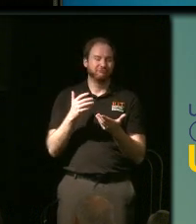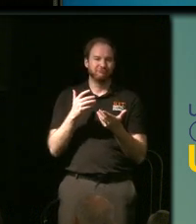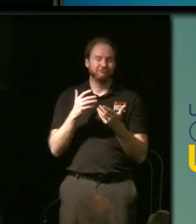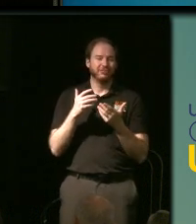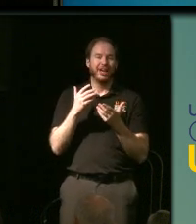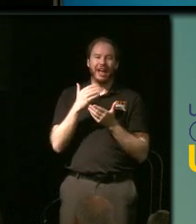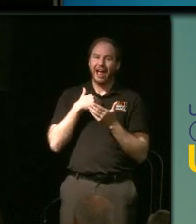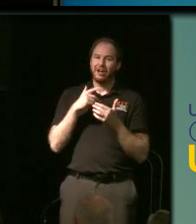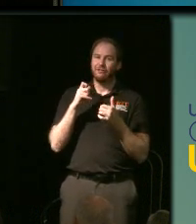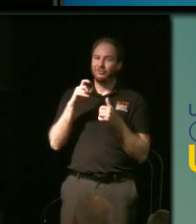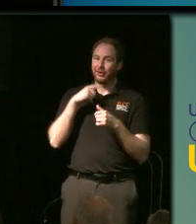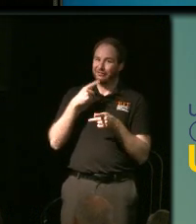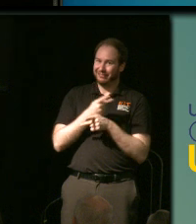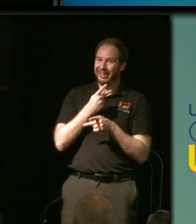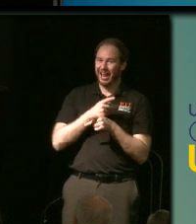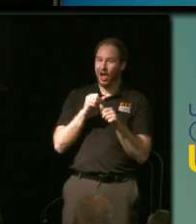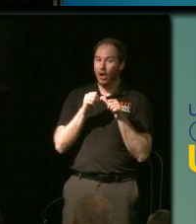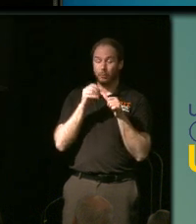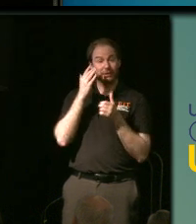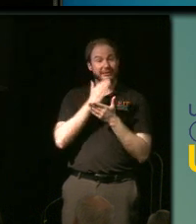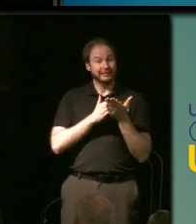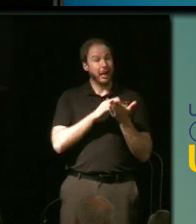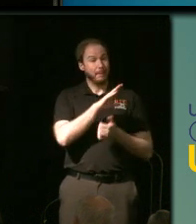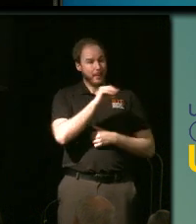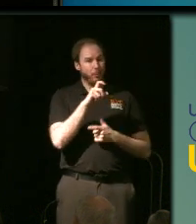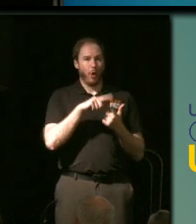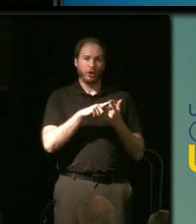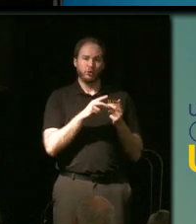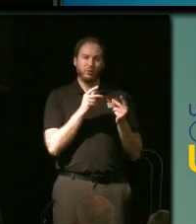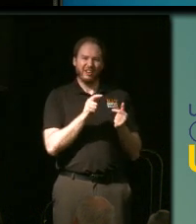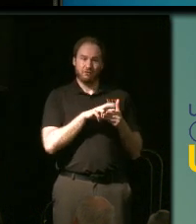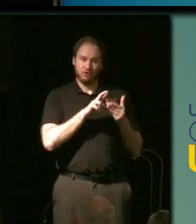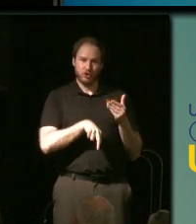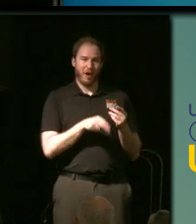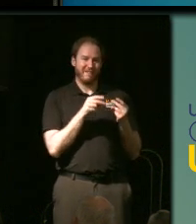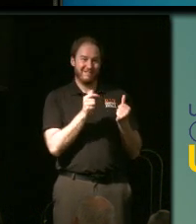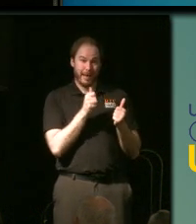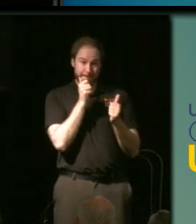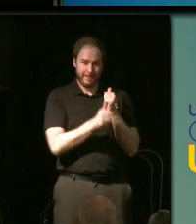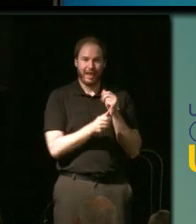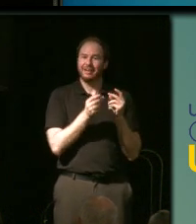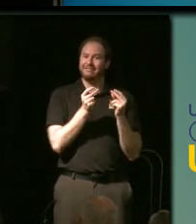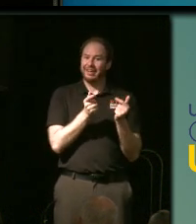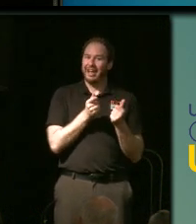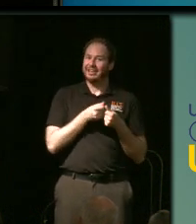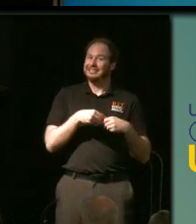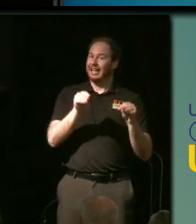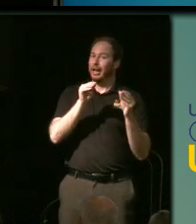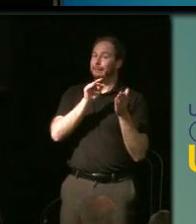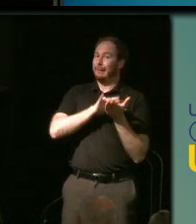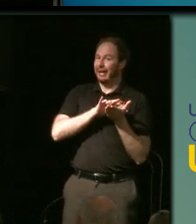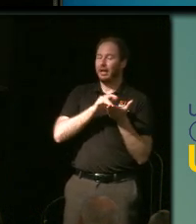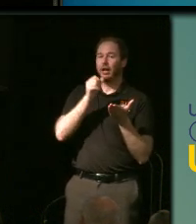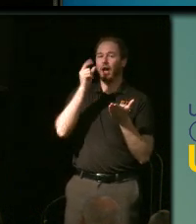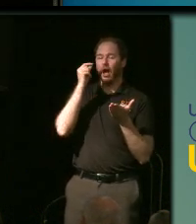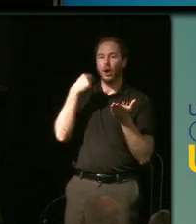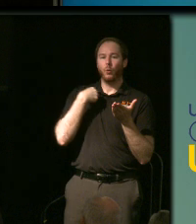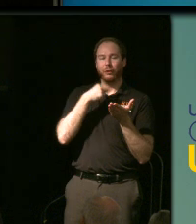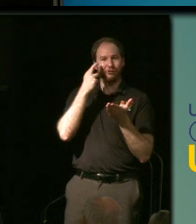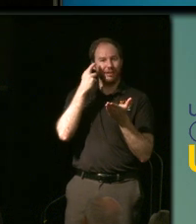drug companies are trying to get these studies through quickly to get results quickly in a disease that takes years and years and years to